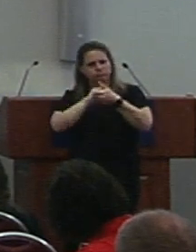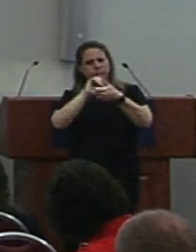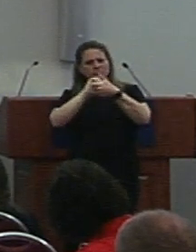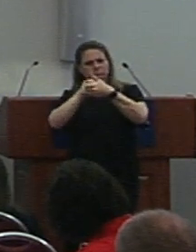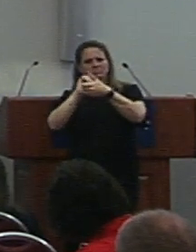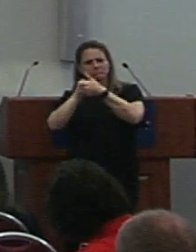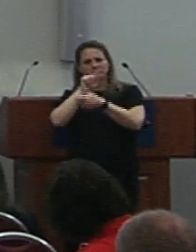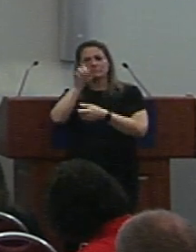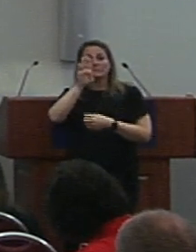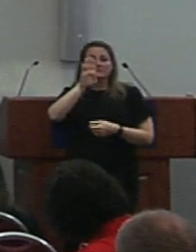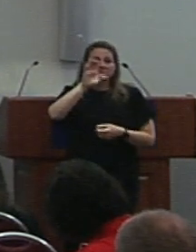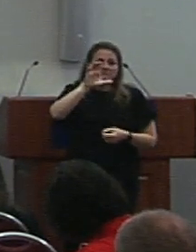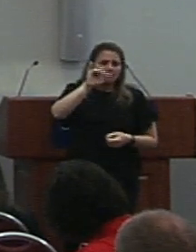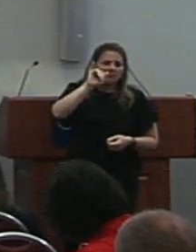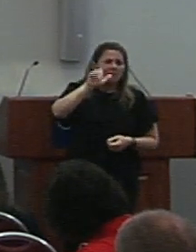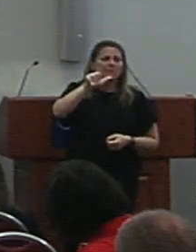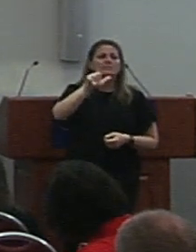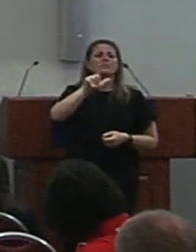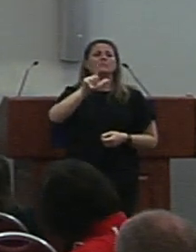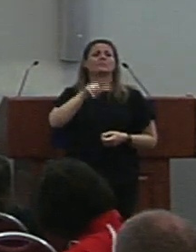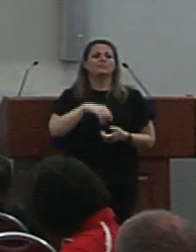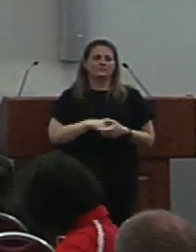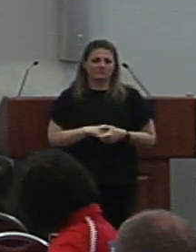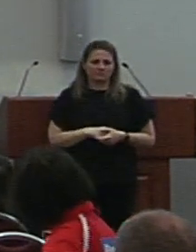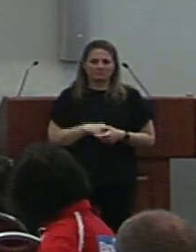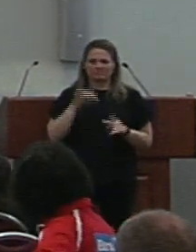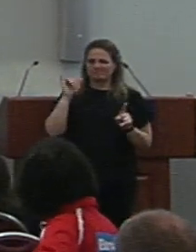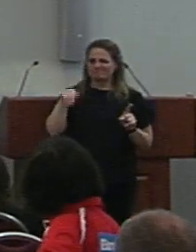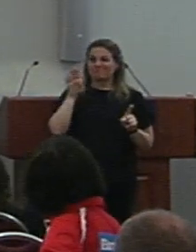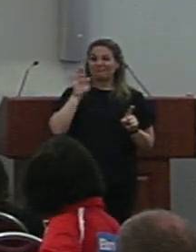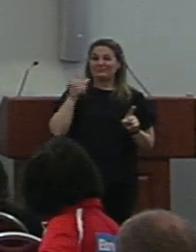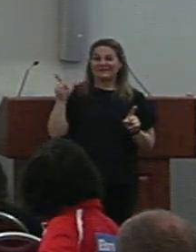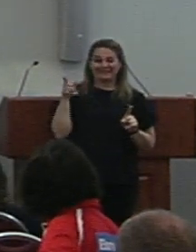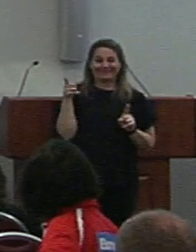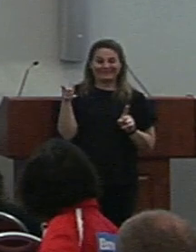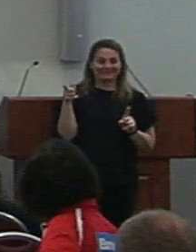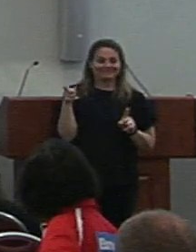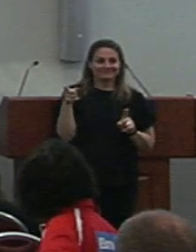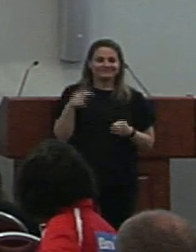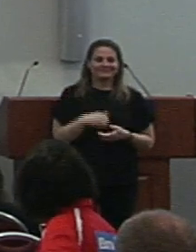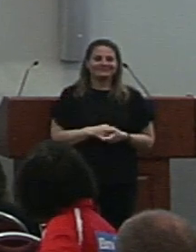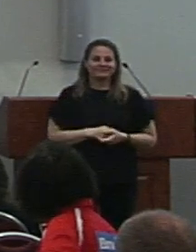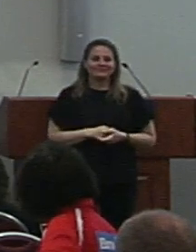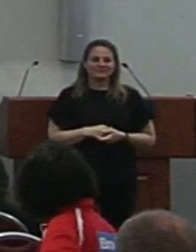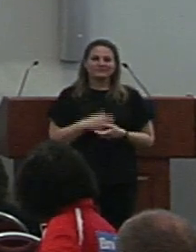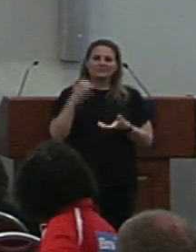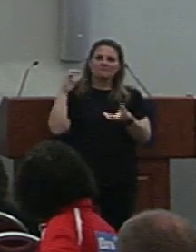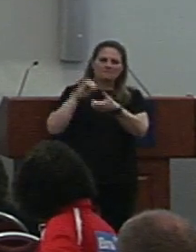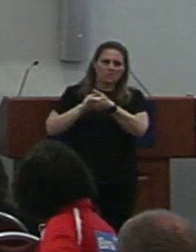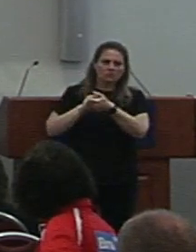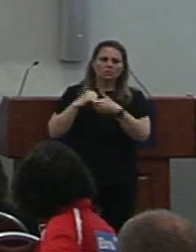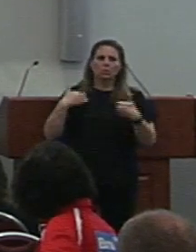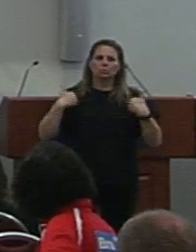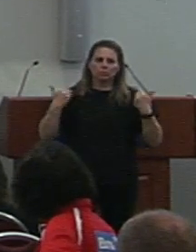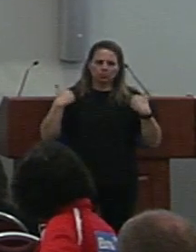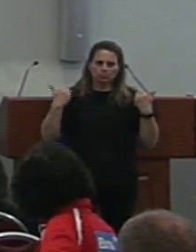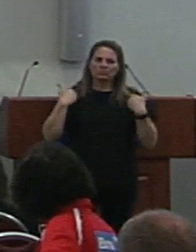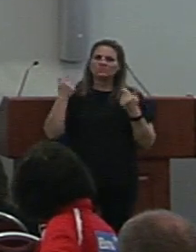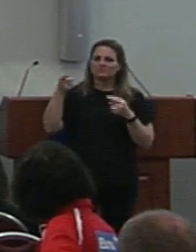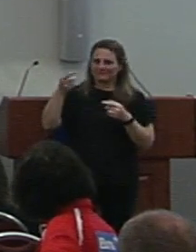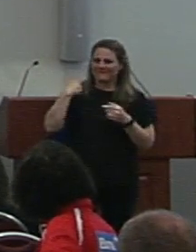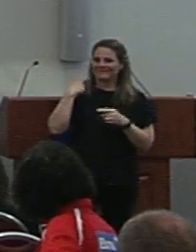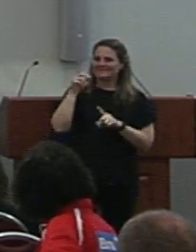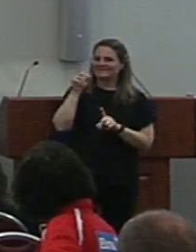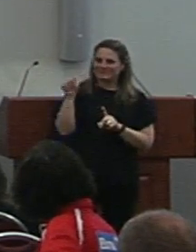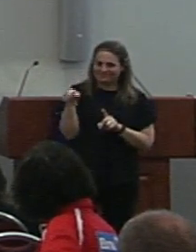Mary Mahan here from the Mass Office on Disability. And Michelle, I'm sorry I didn't see you come in. But I know that there are a lot of people here today who we work